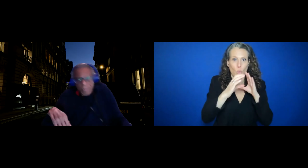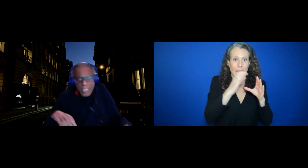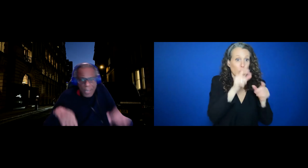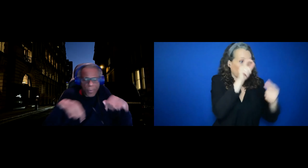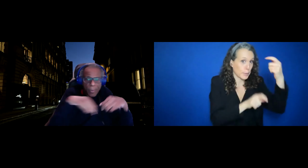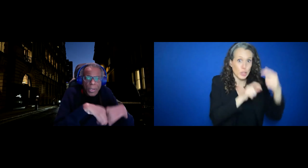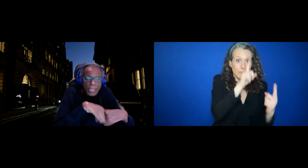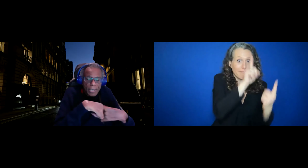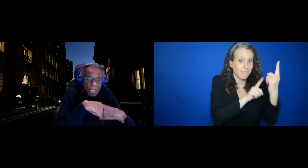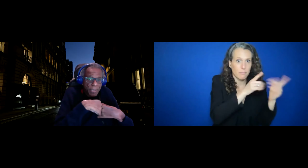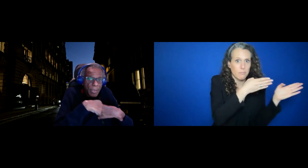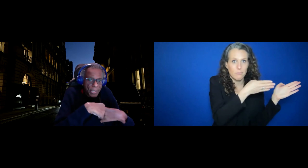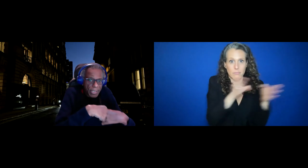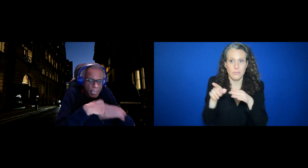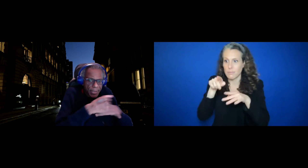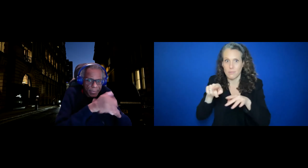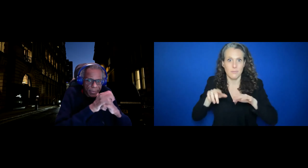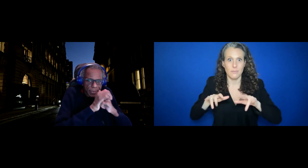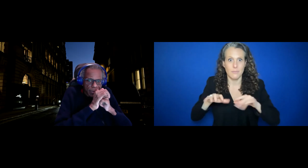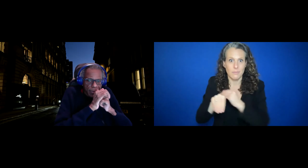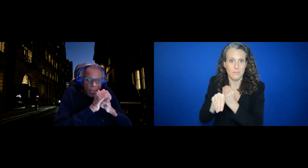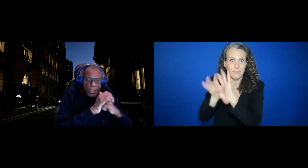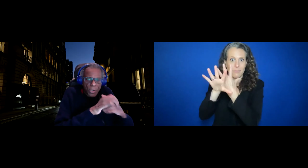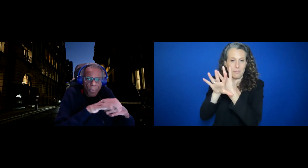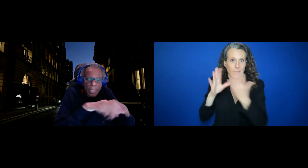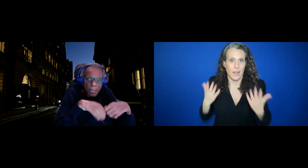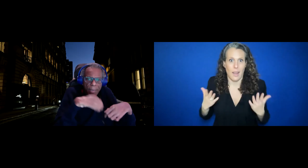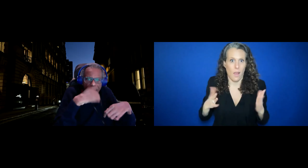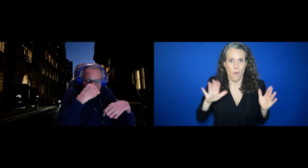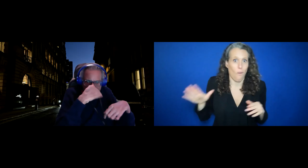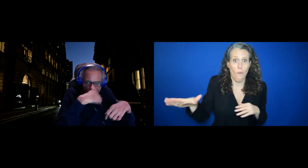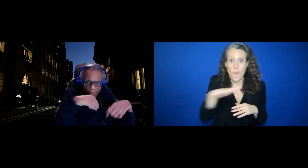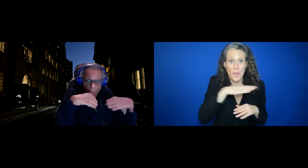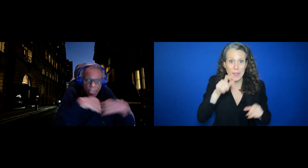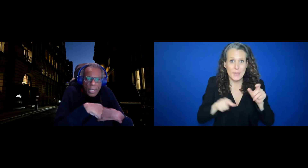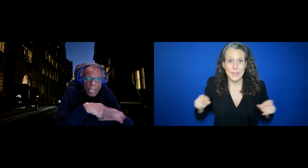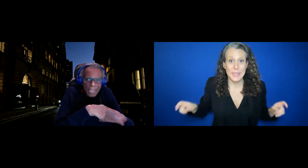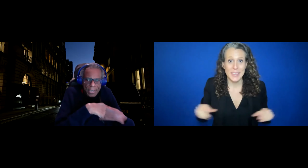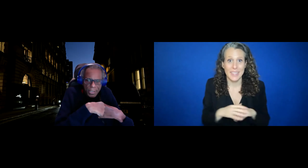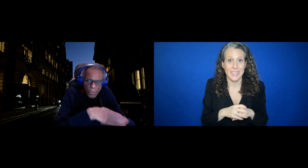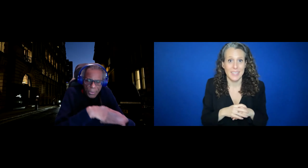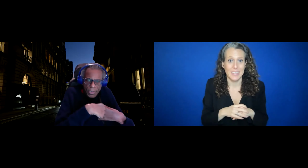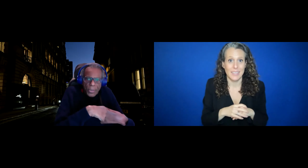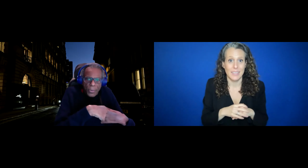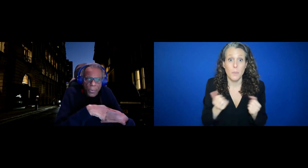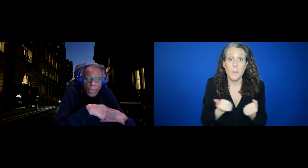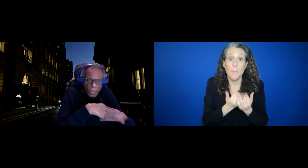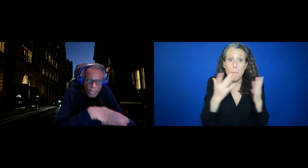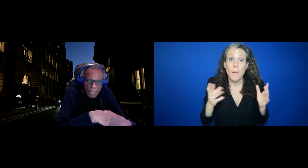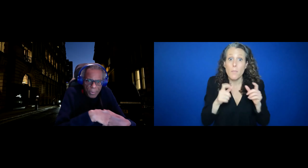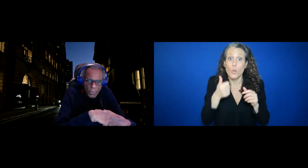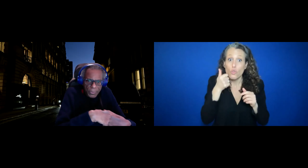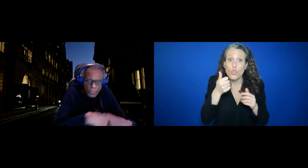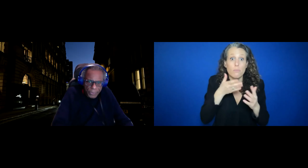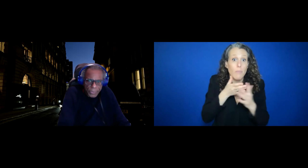For a lot of deaf and disabled people, this created a major crisis because not many of them had access to computers or